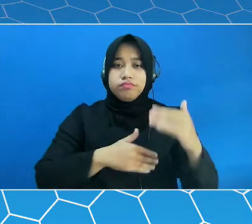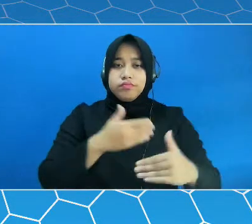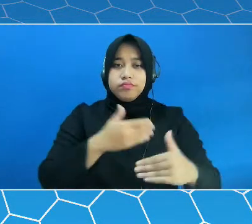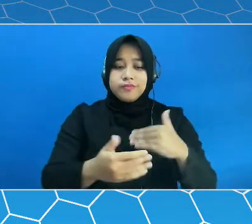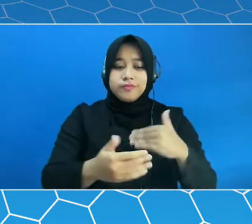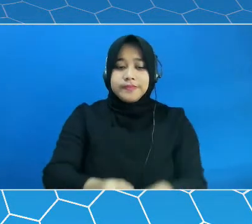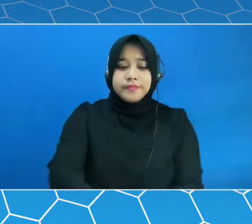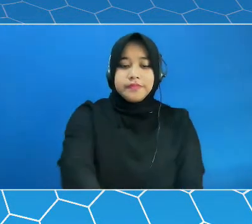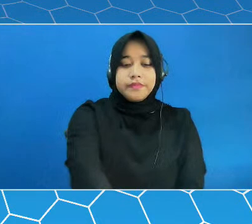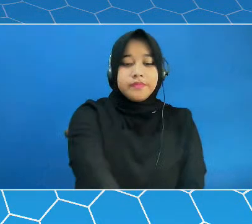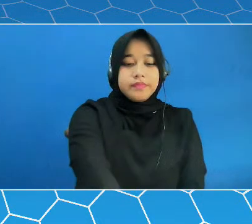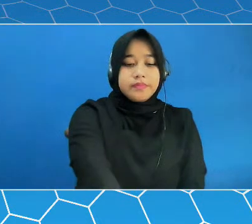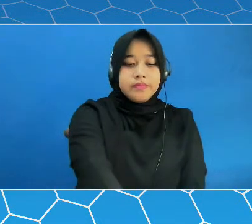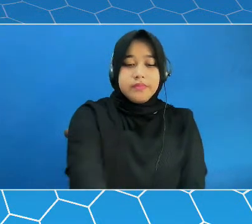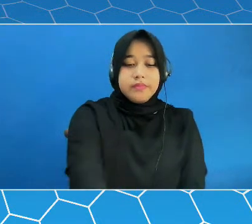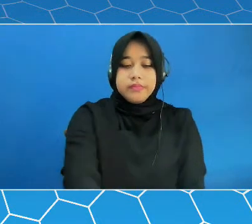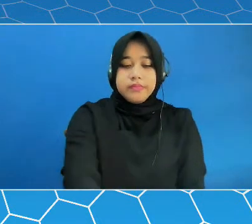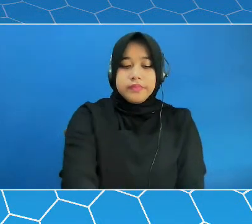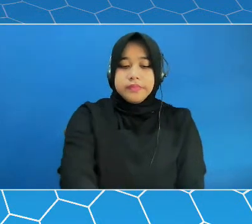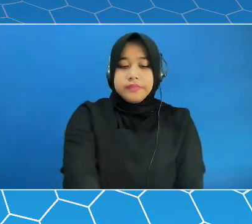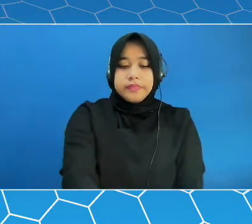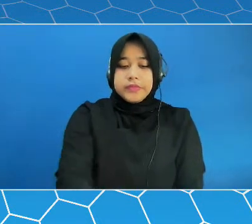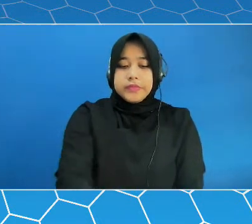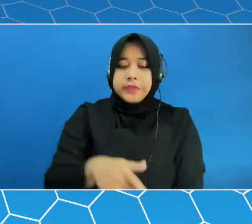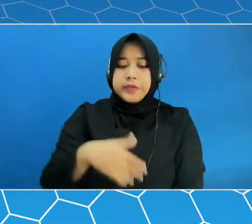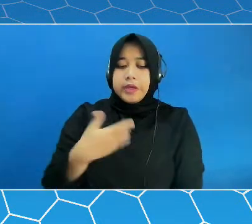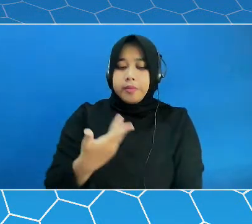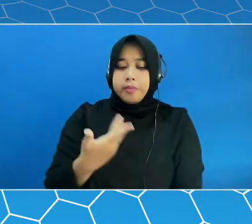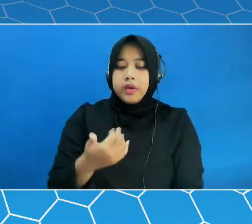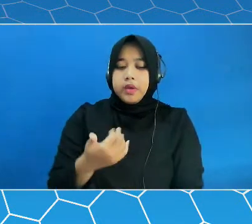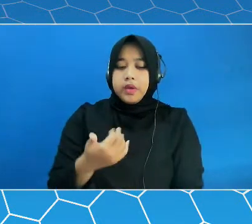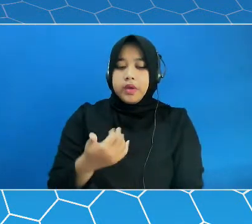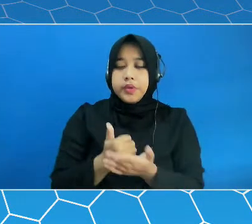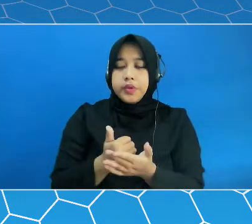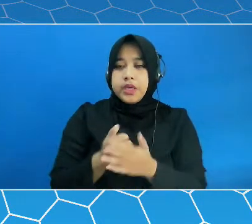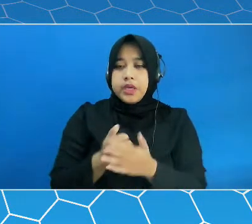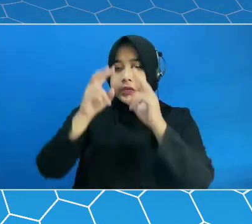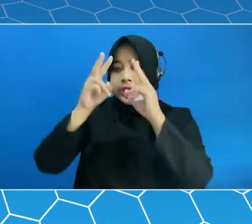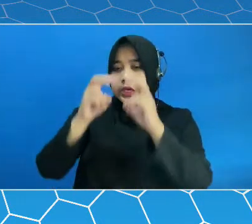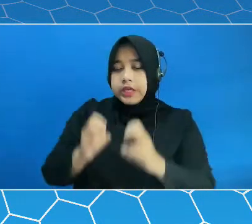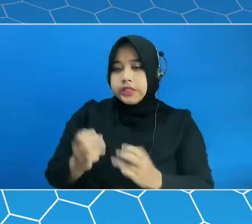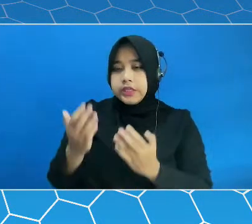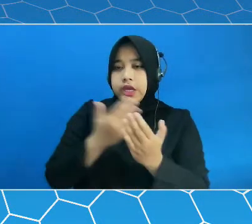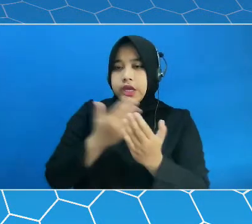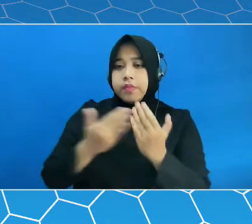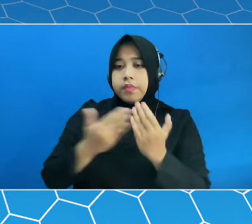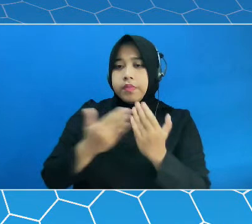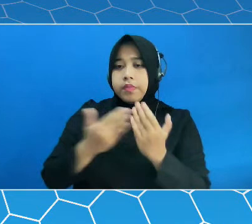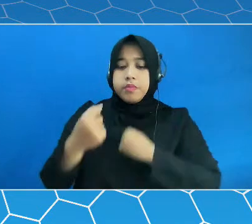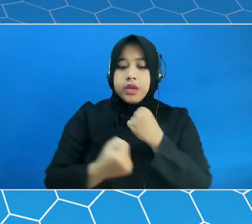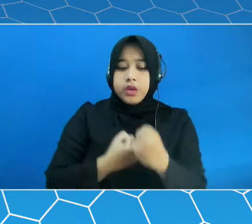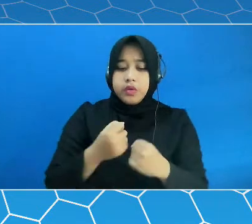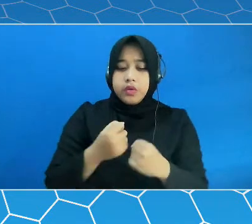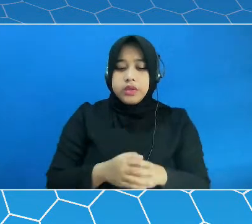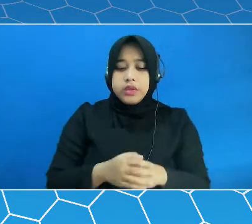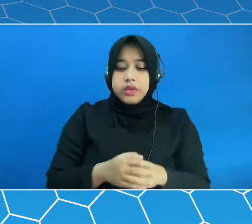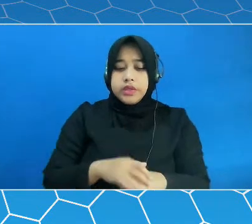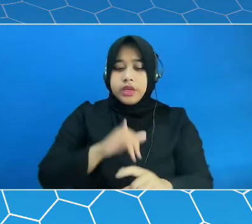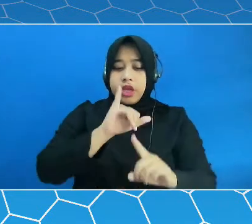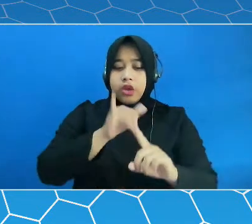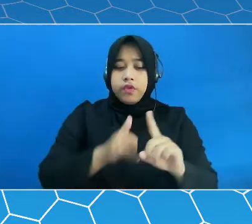So this is a multi-center platform study that will evaluate up to three arms